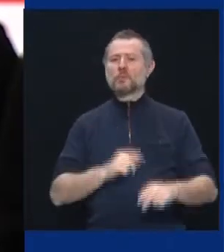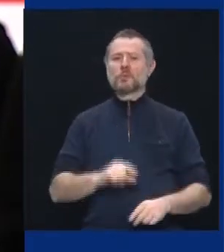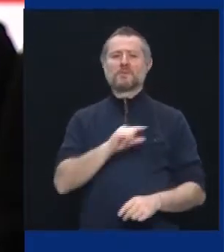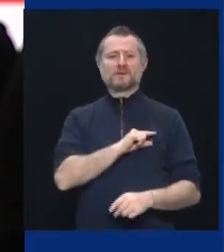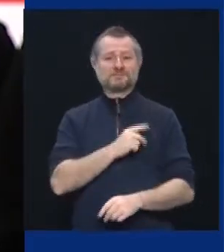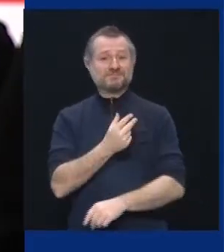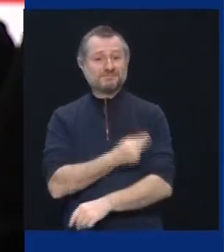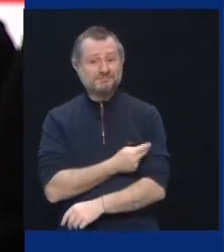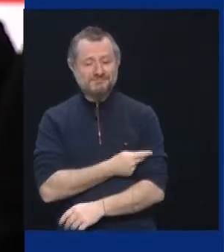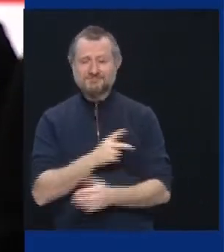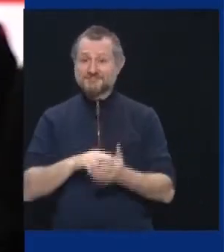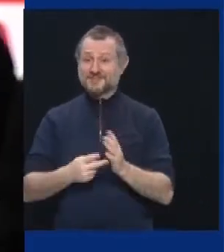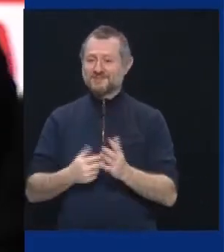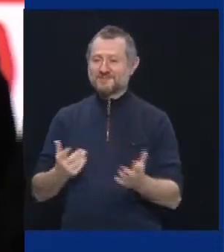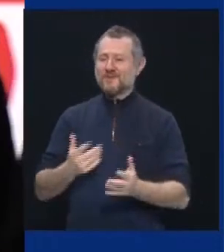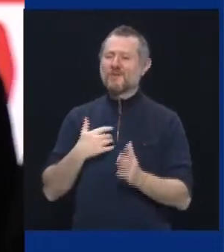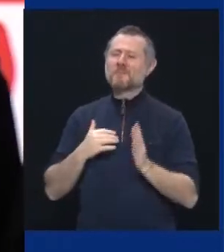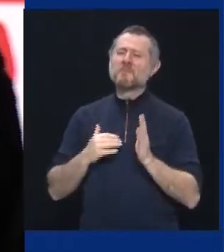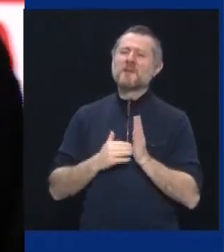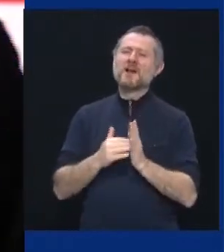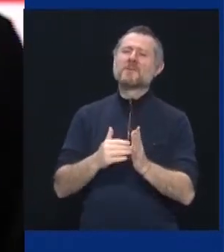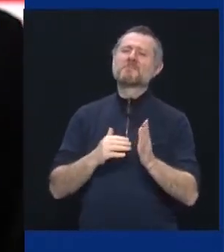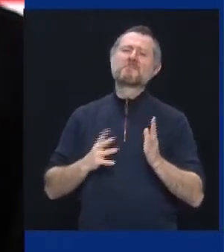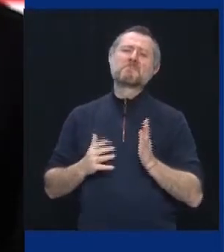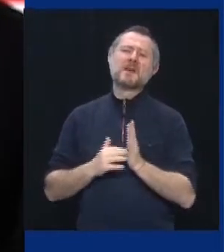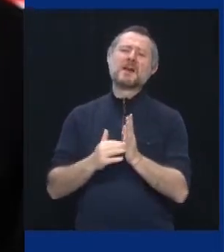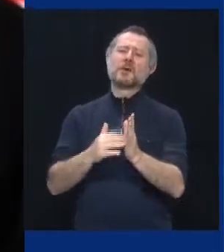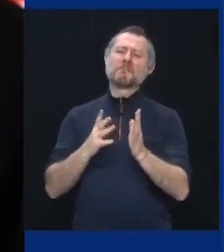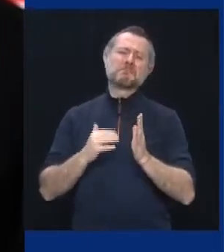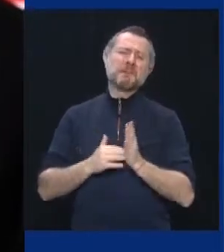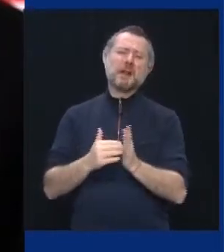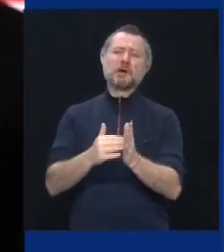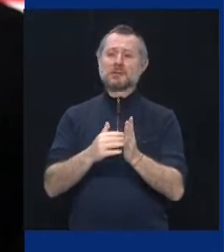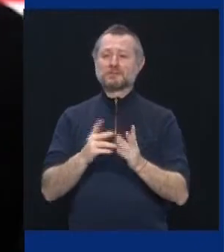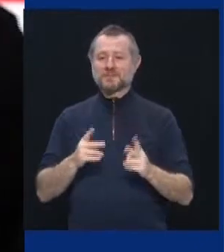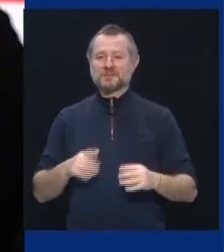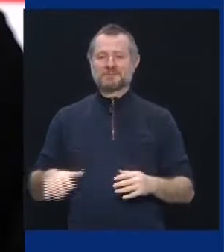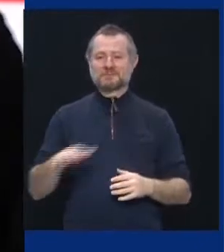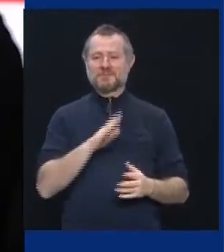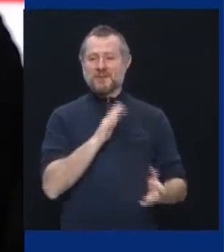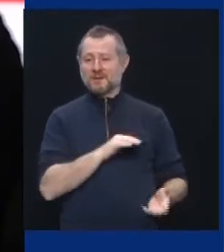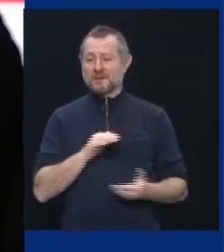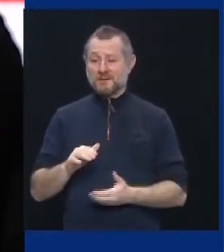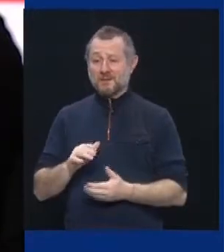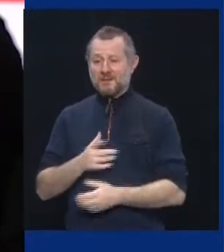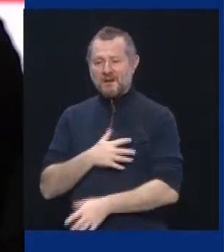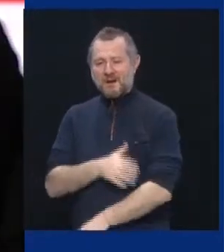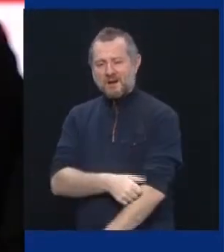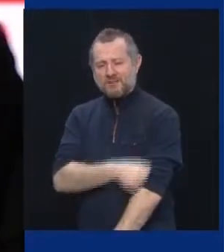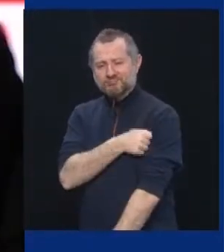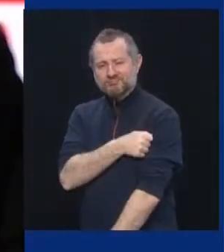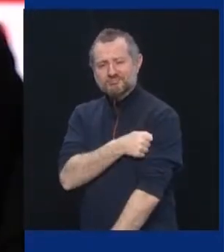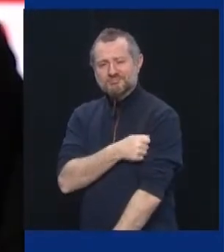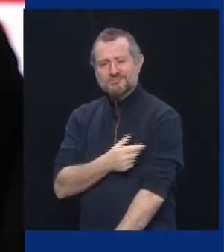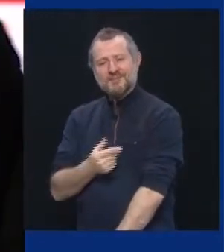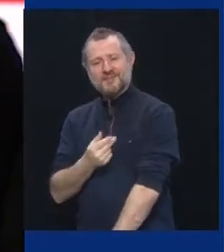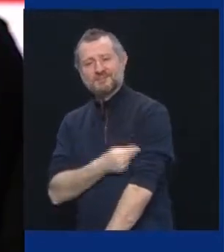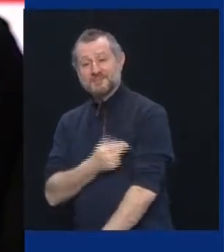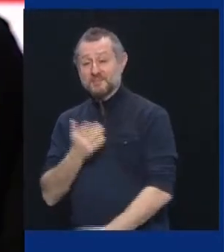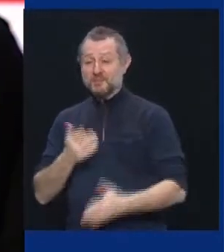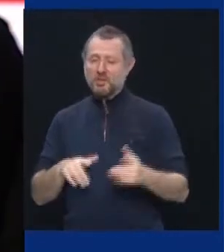get millions and millions and millions of vaccines in arms. Probably the largest